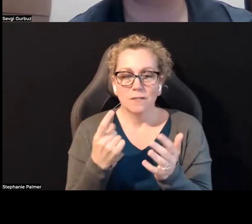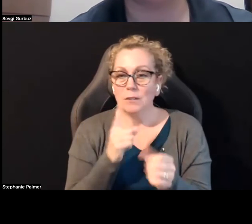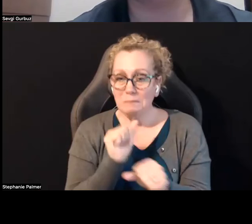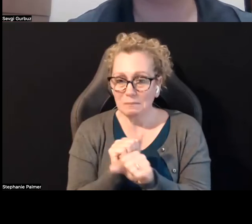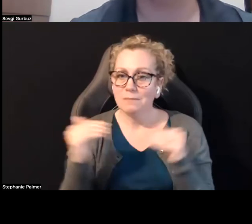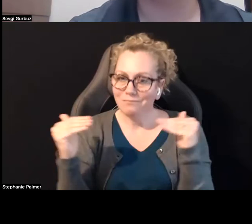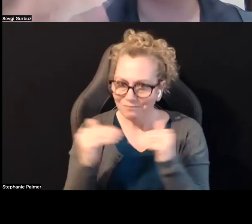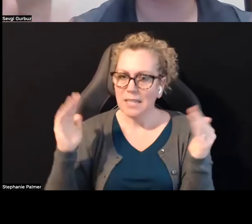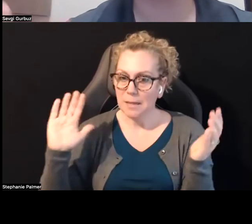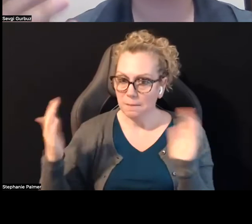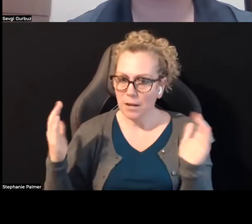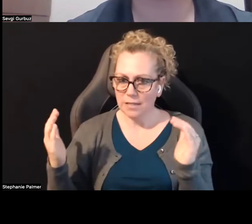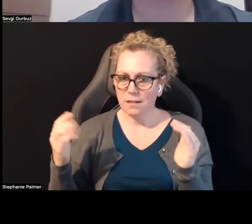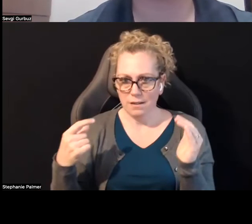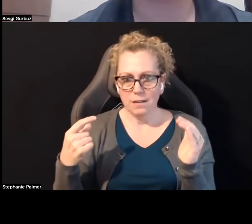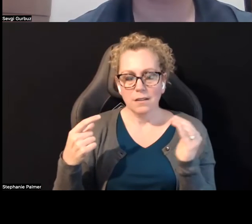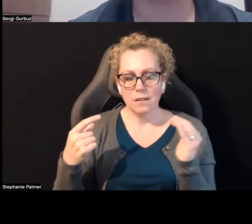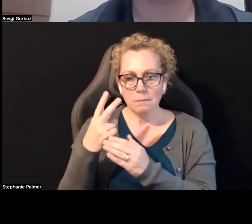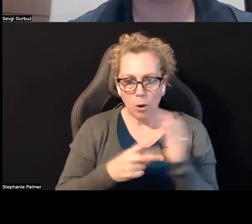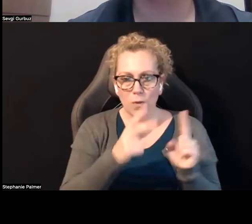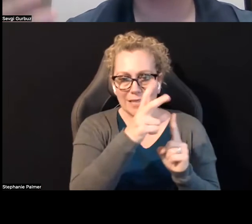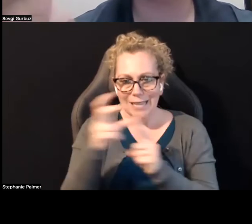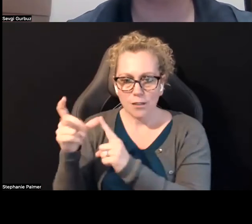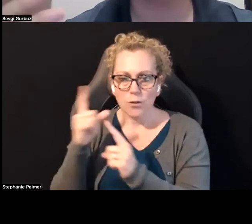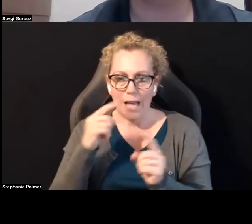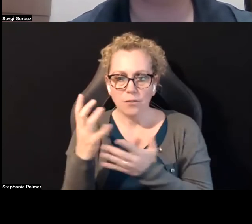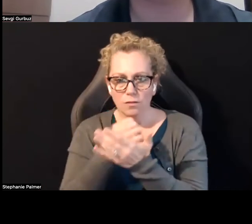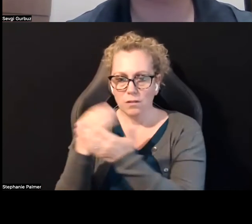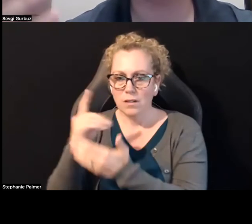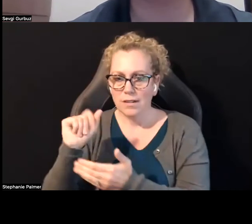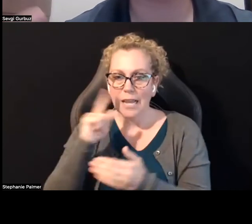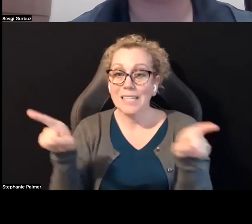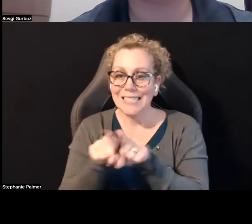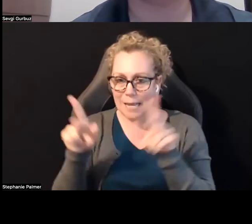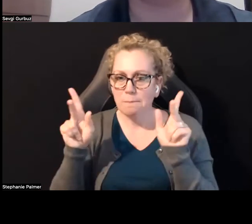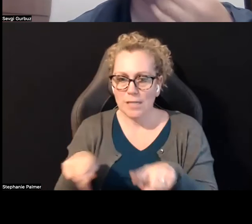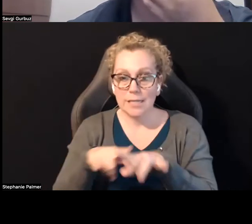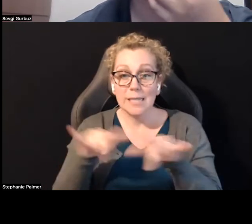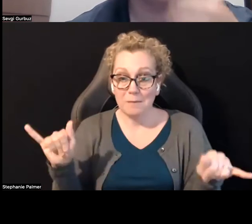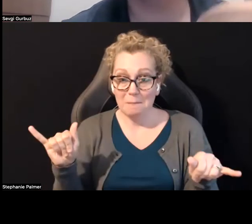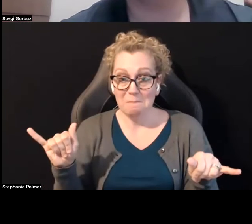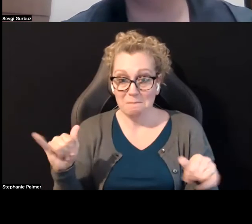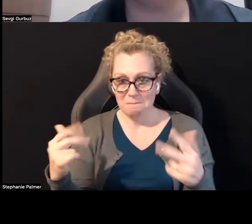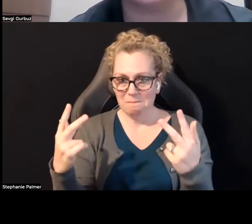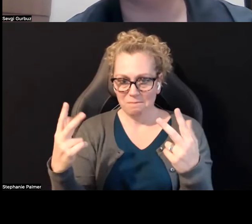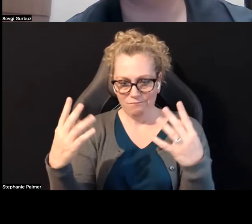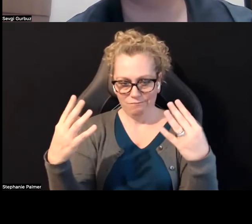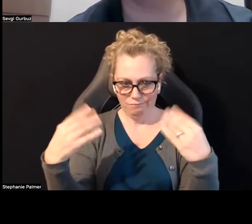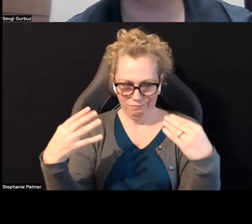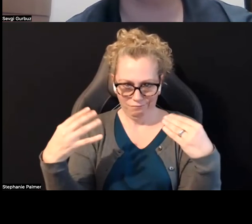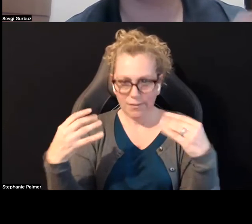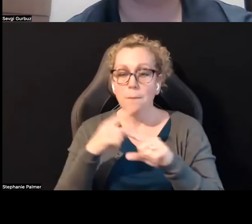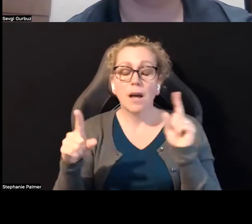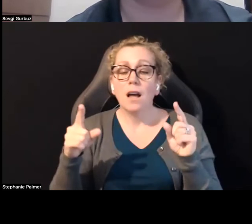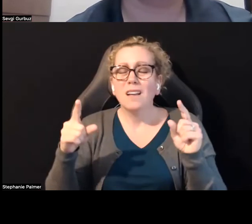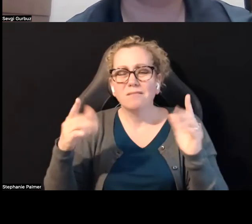you'd want to have both of the sensors collecting data from the same person at the same time. Nevertheless, it